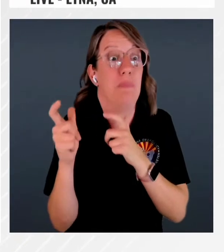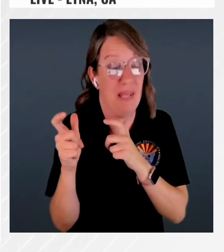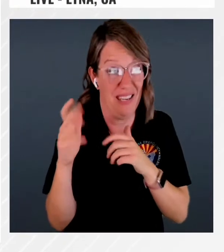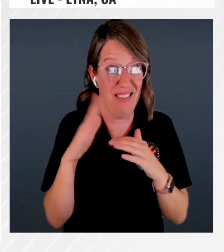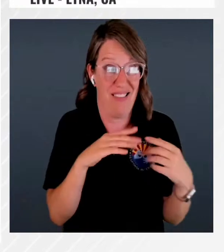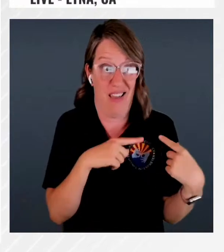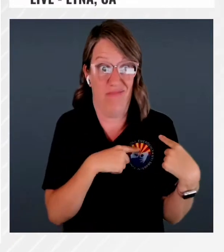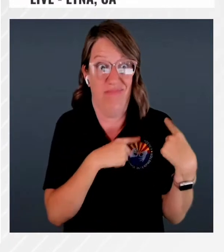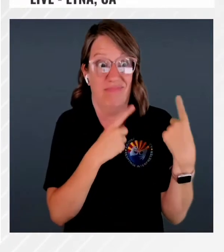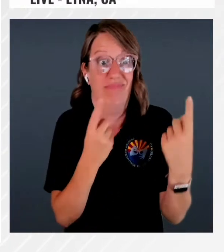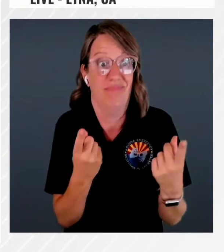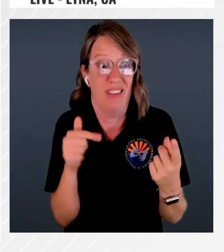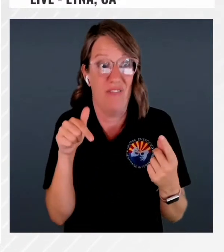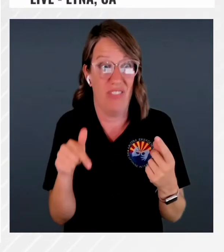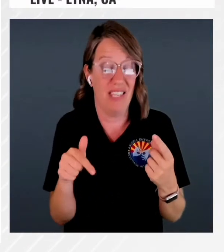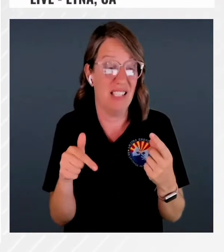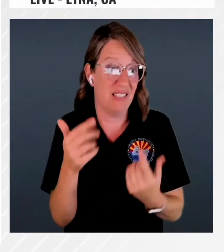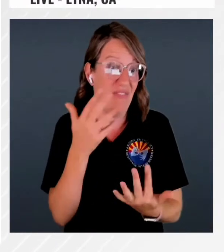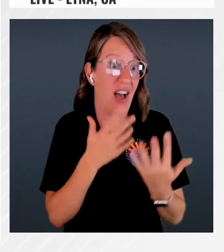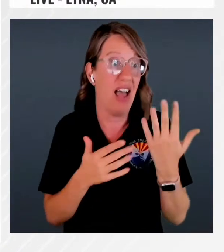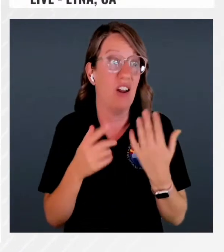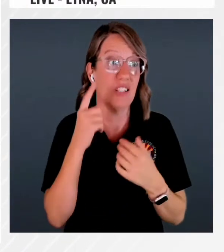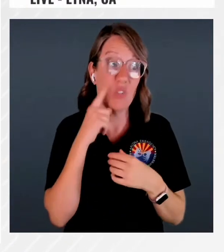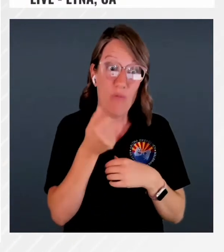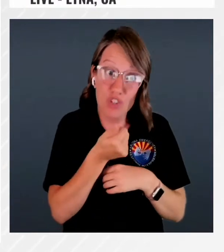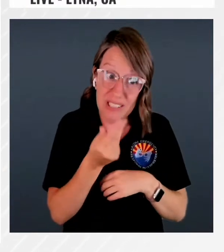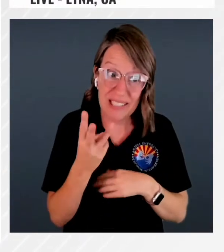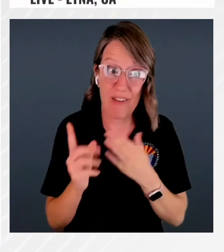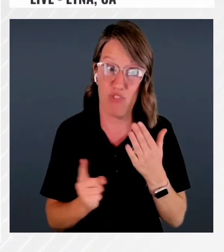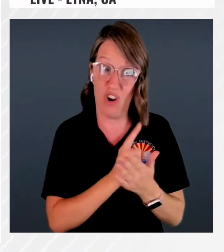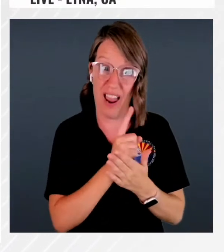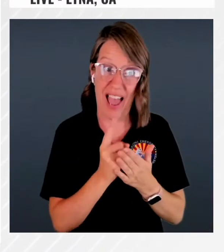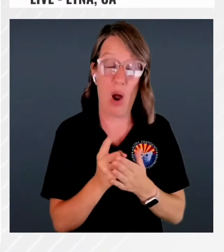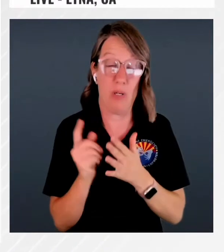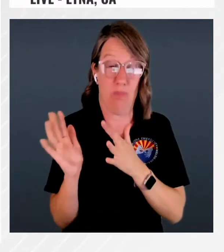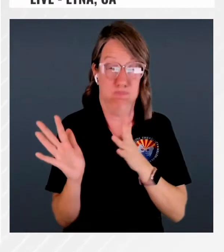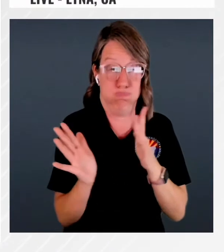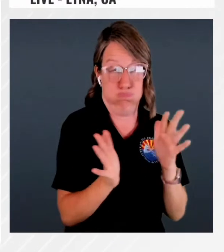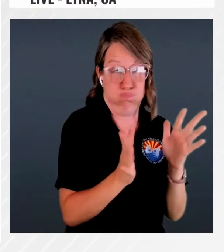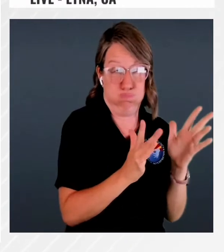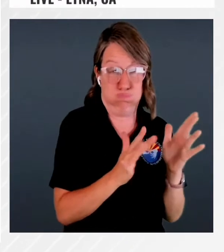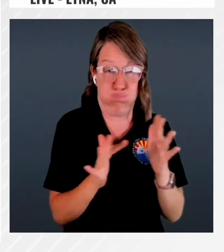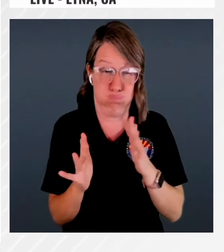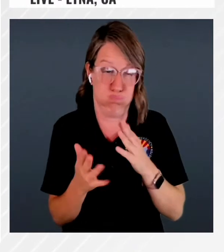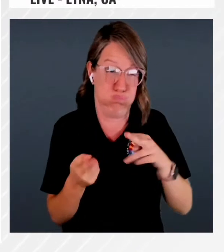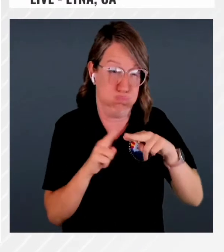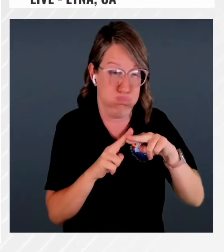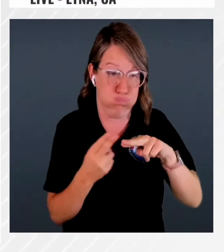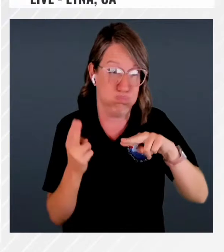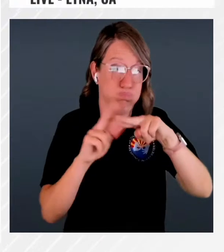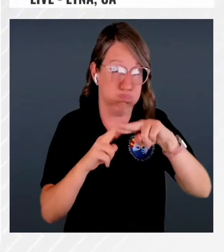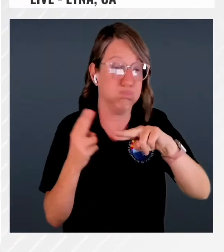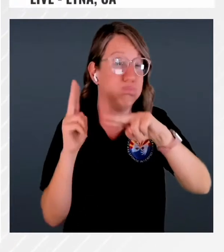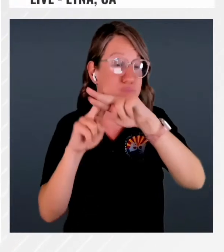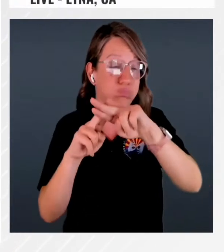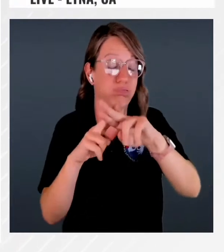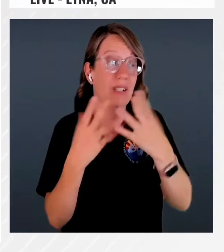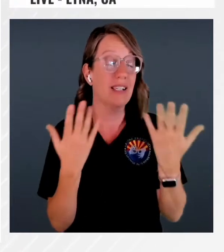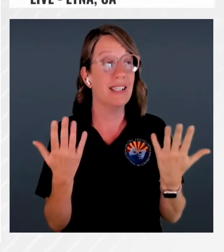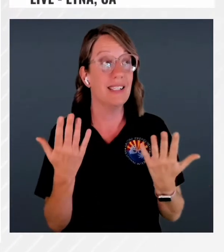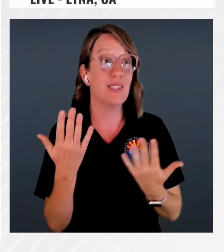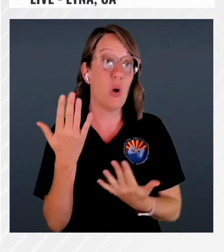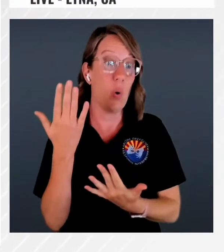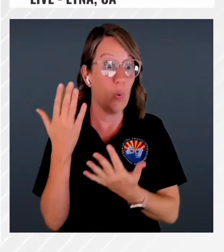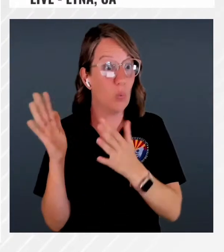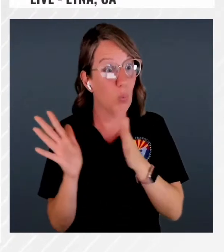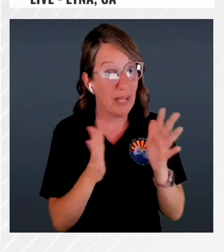there is going to be several hours of elevated fire weather conditions tomorrow afternoon when you combine those winds with the continued warm and